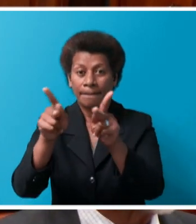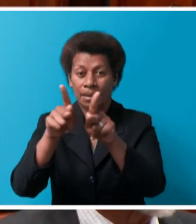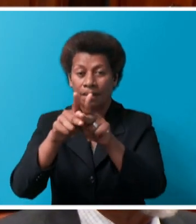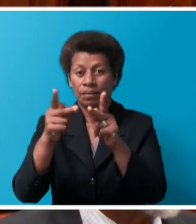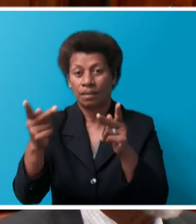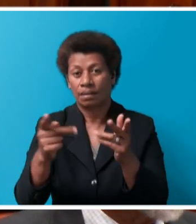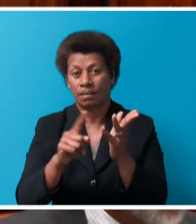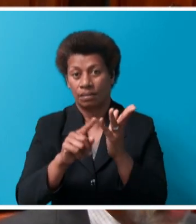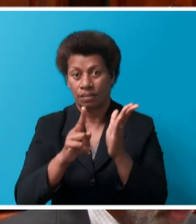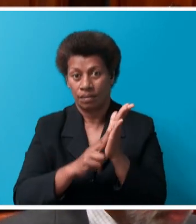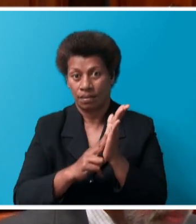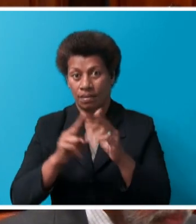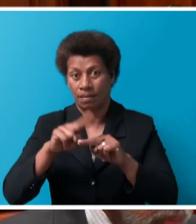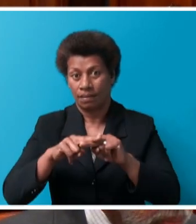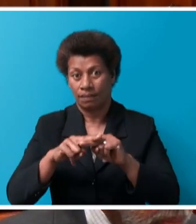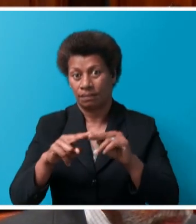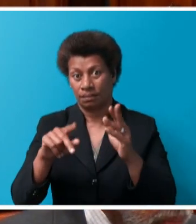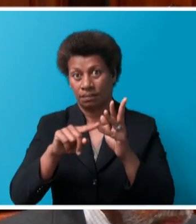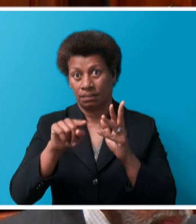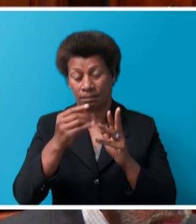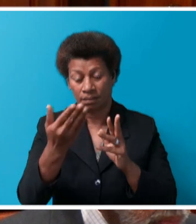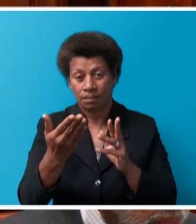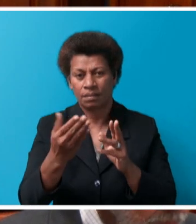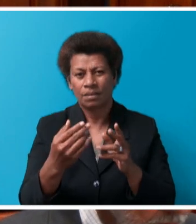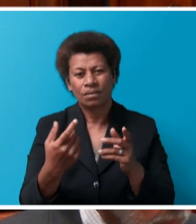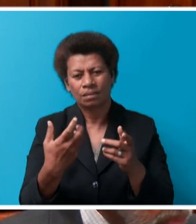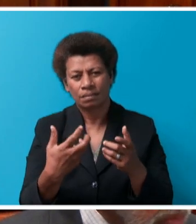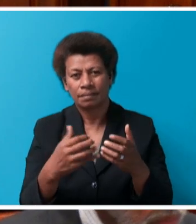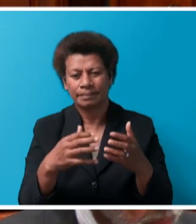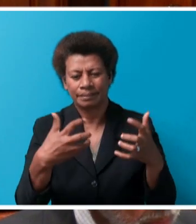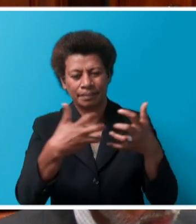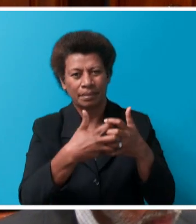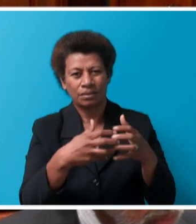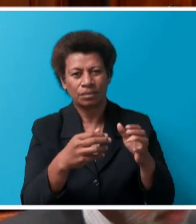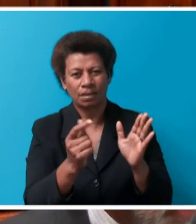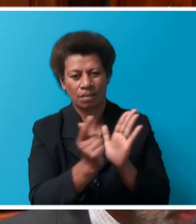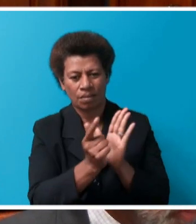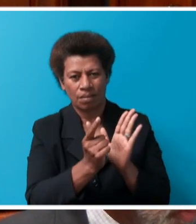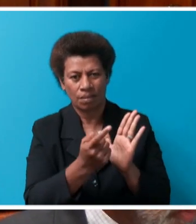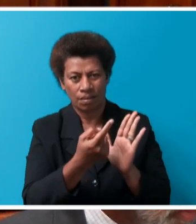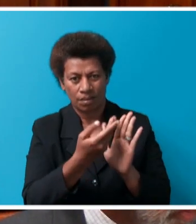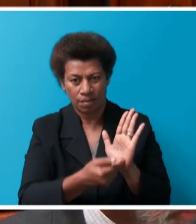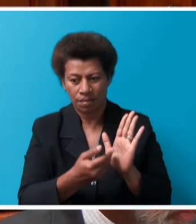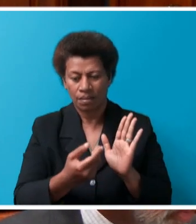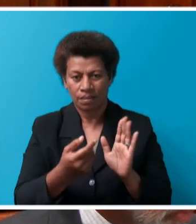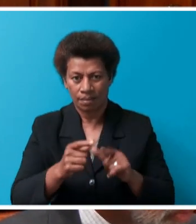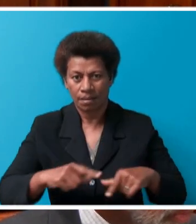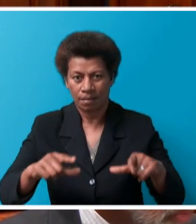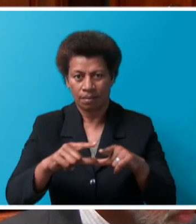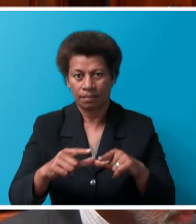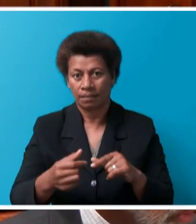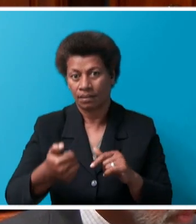Law Reform Commission to modernize our legal framework. We are also reviewing 6 agricultural